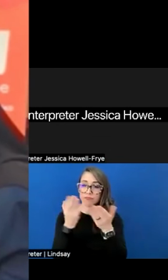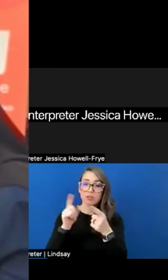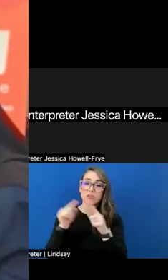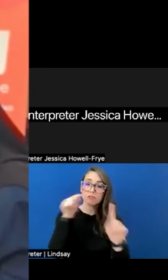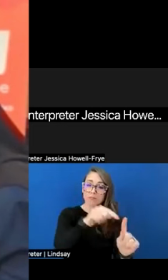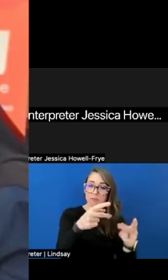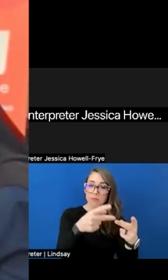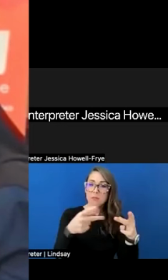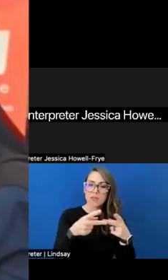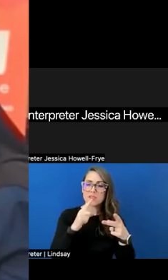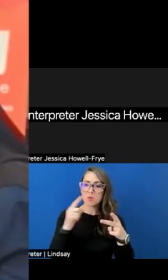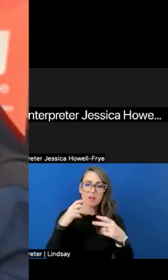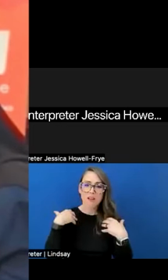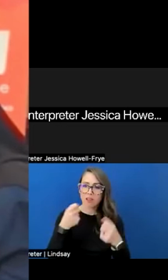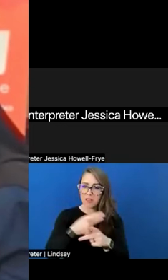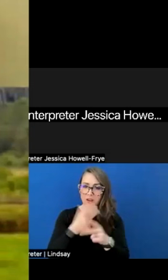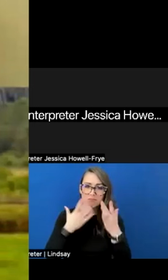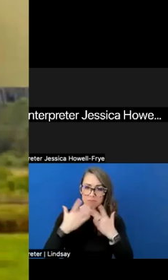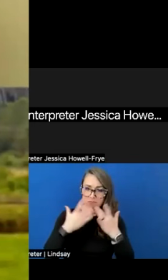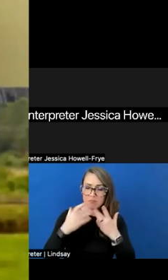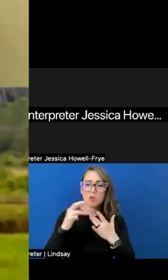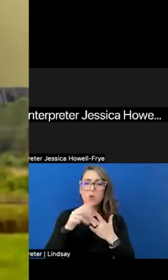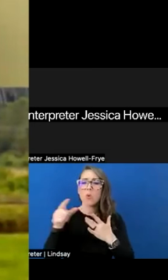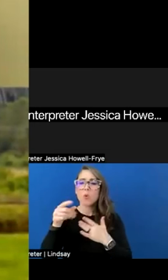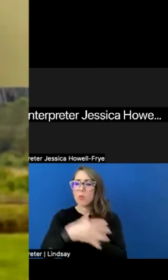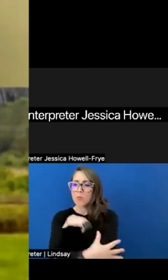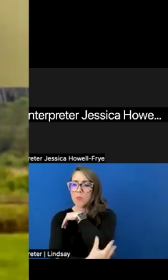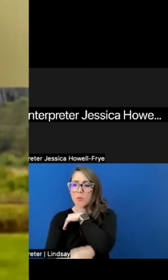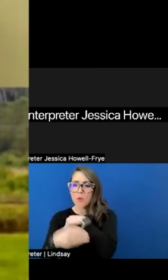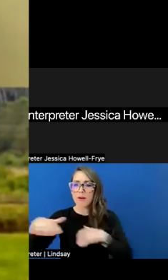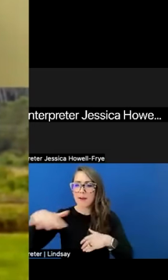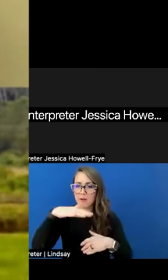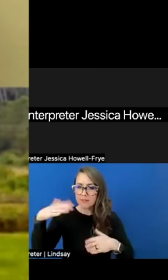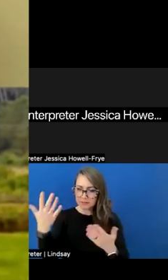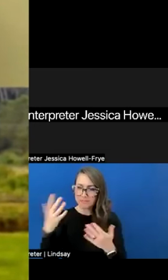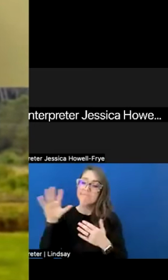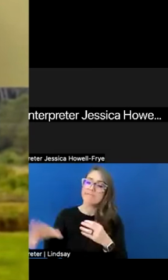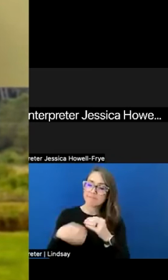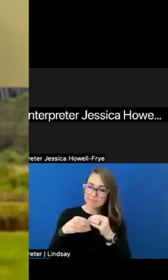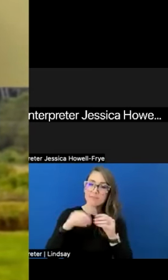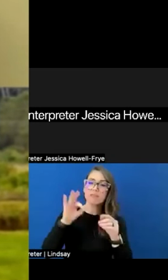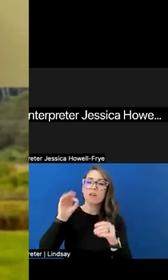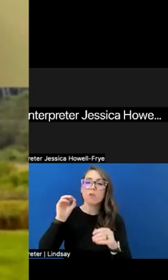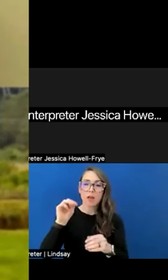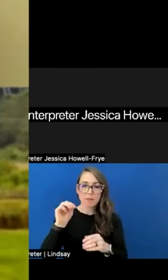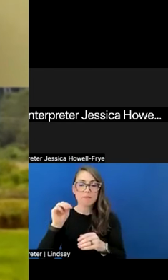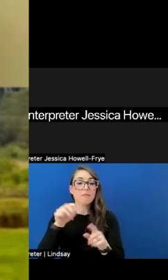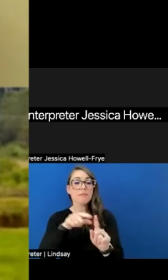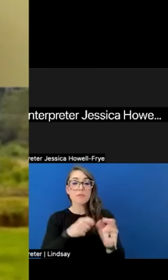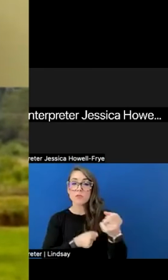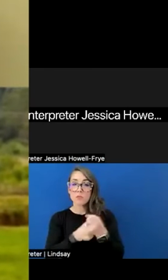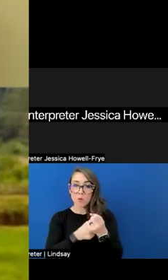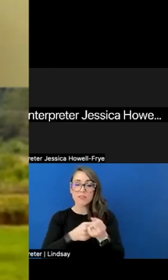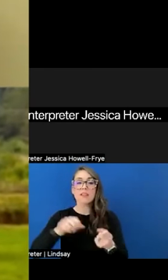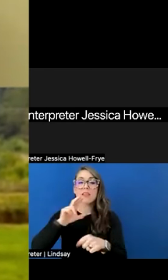marginalized communities. In addition, FOM supports the National Cancer Society of Malaysia, We